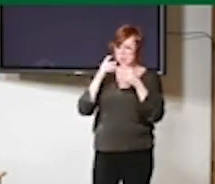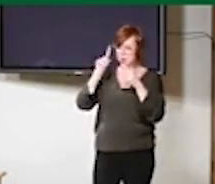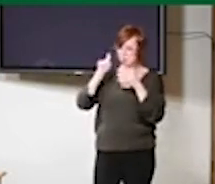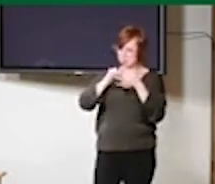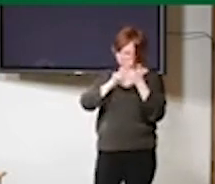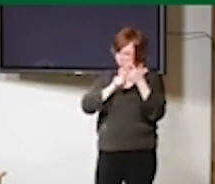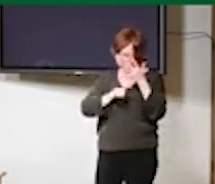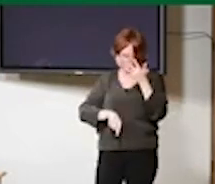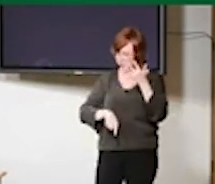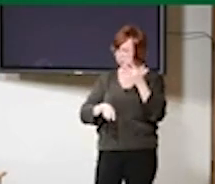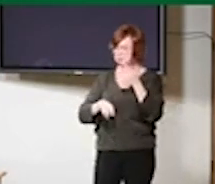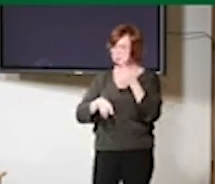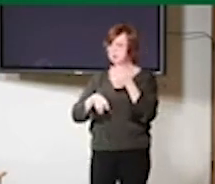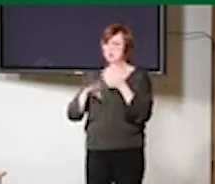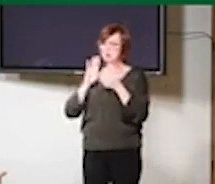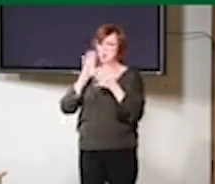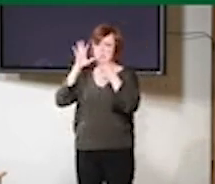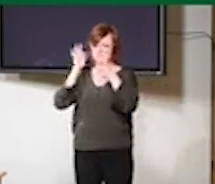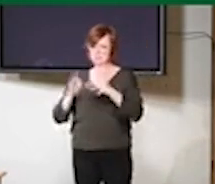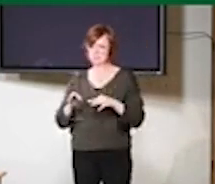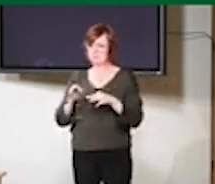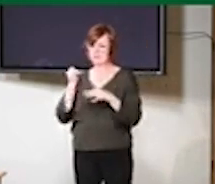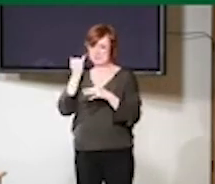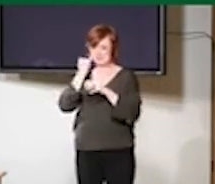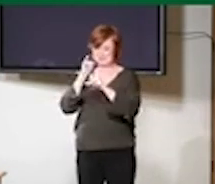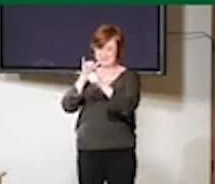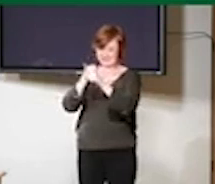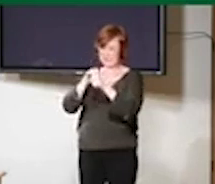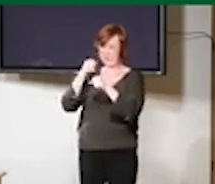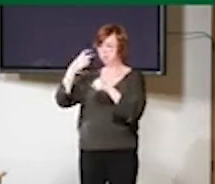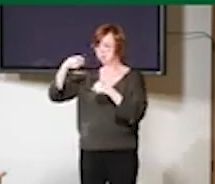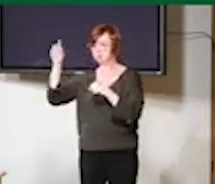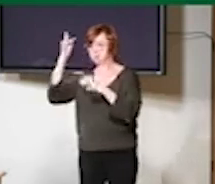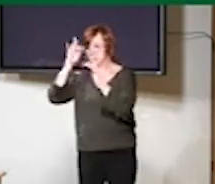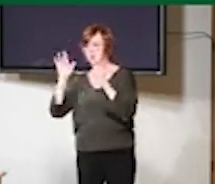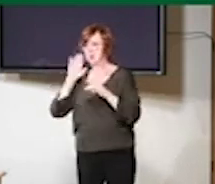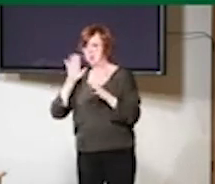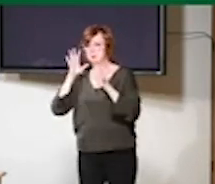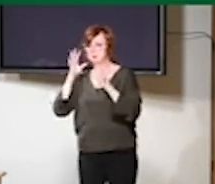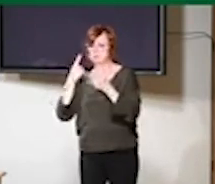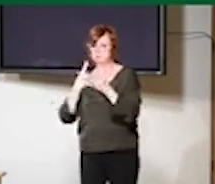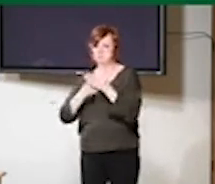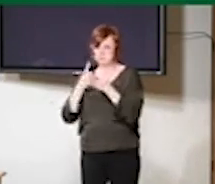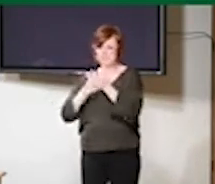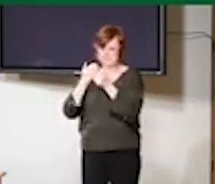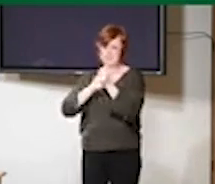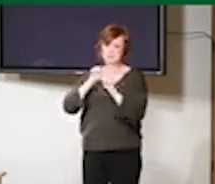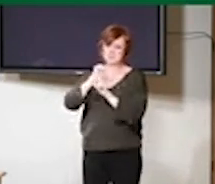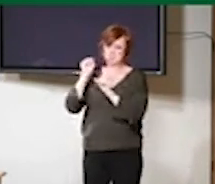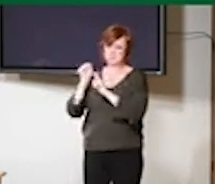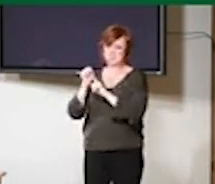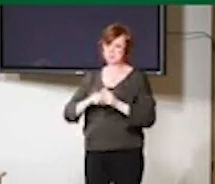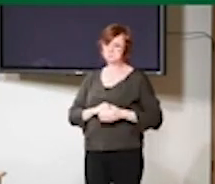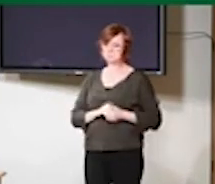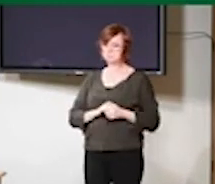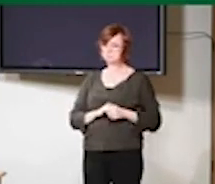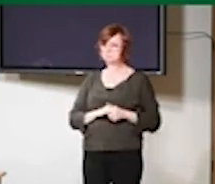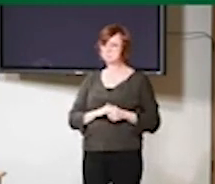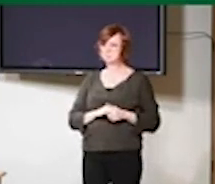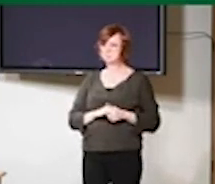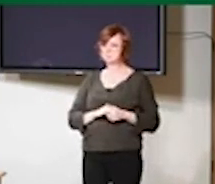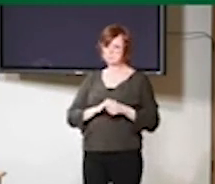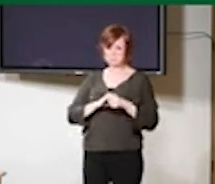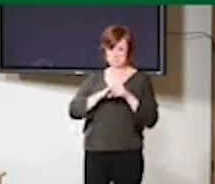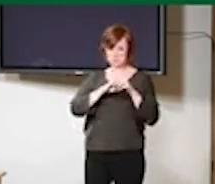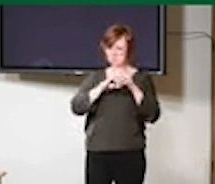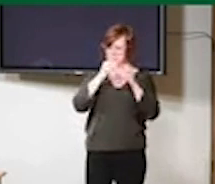conditions, certainly that care is provided. So it really does depend on a patient-by-patient basis, but certainly